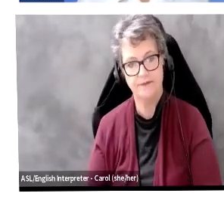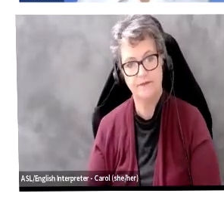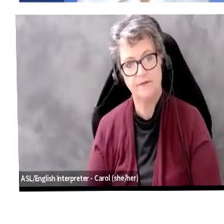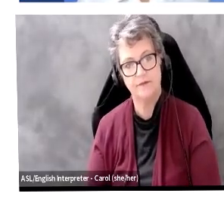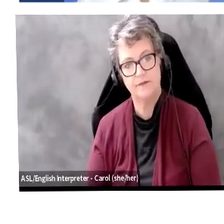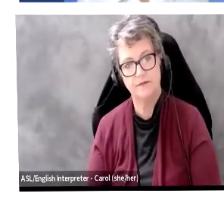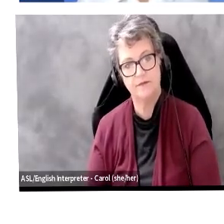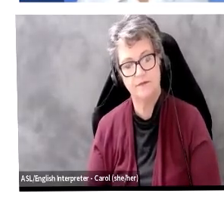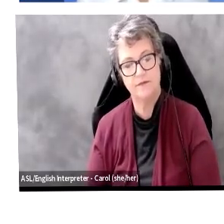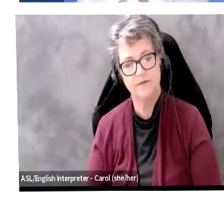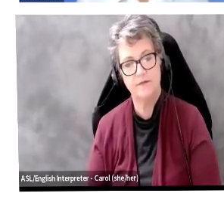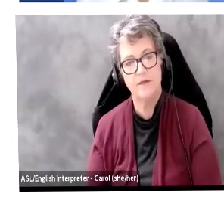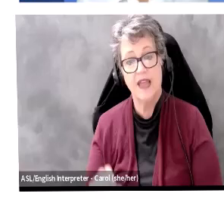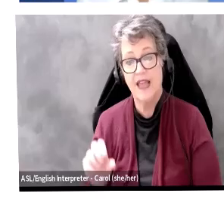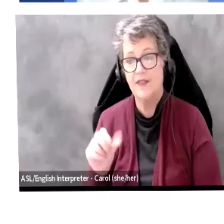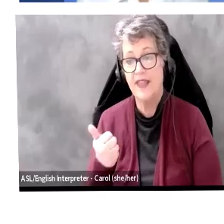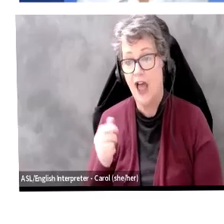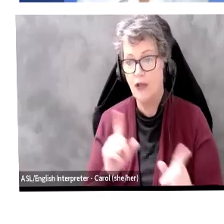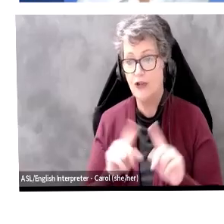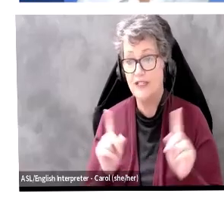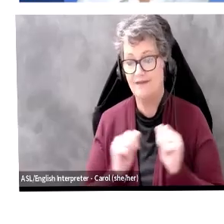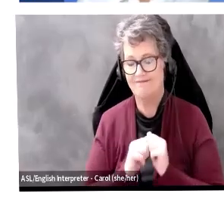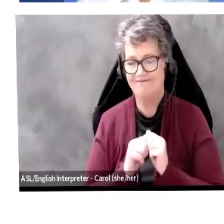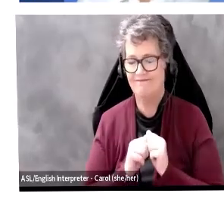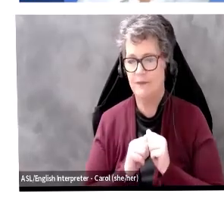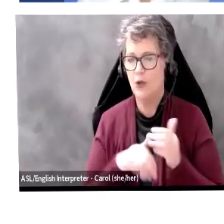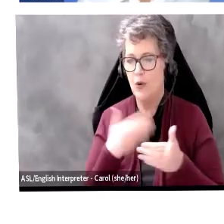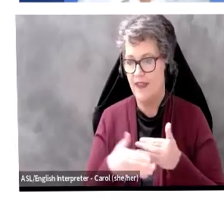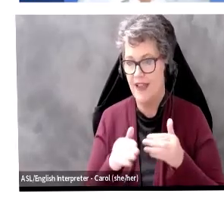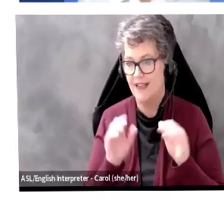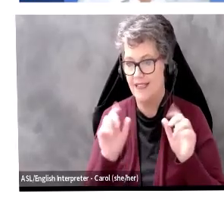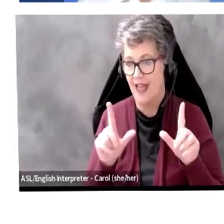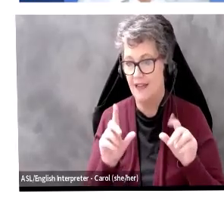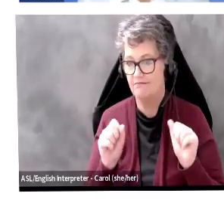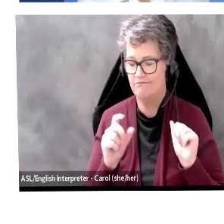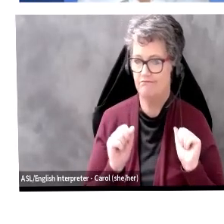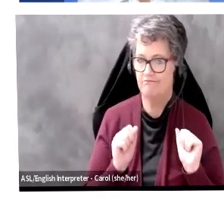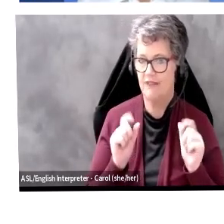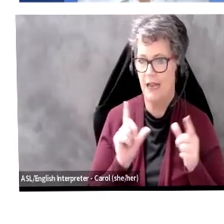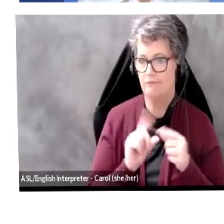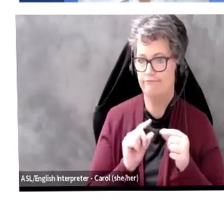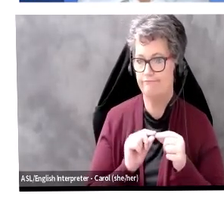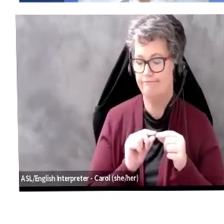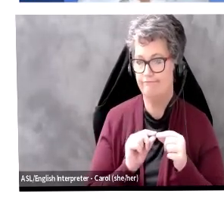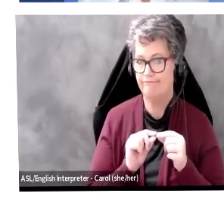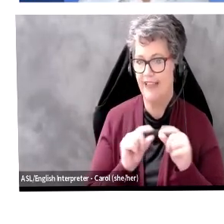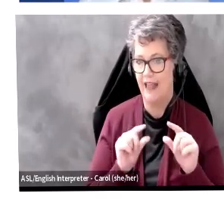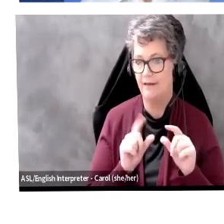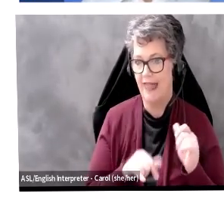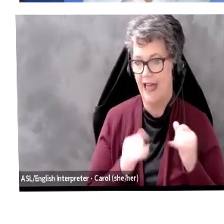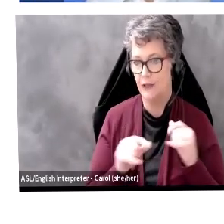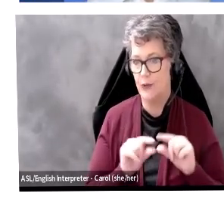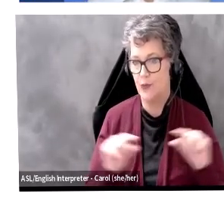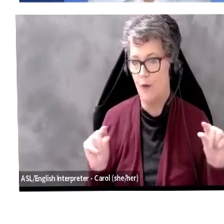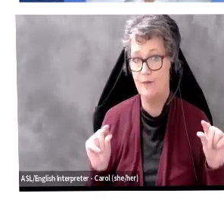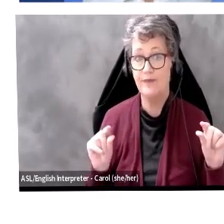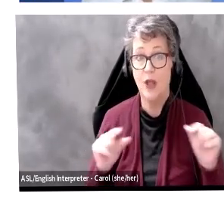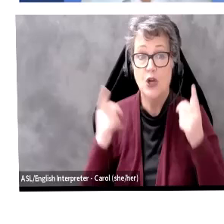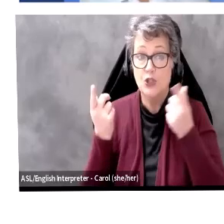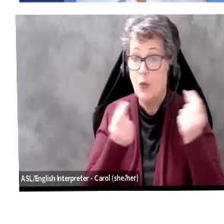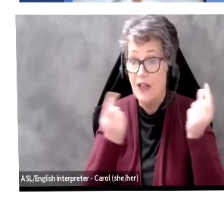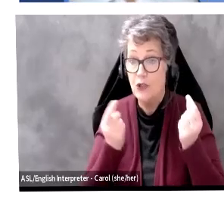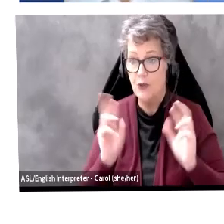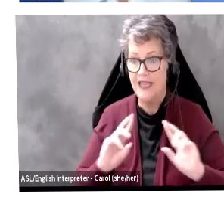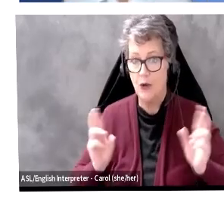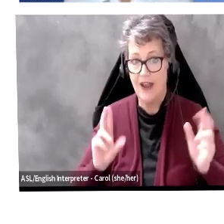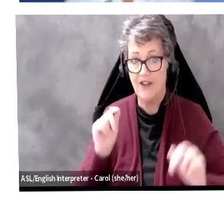So the other difference, well, I will go to the next slide. It kind of speaks to that last row is, so what do you need to do to